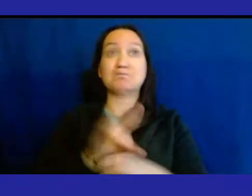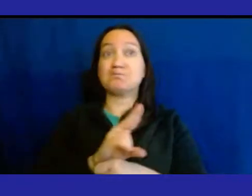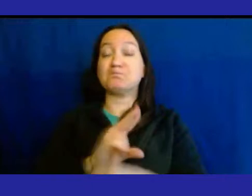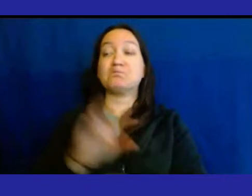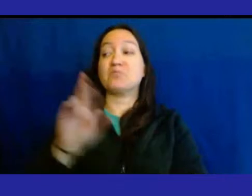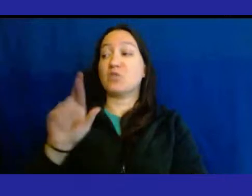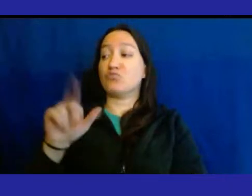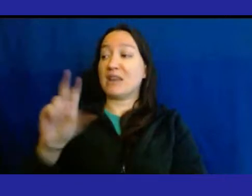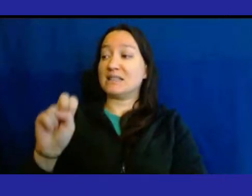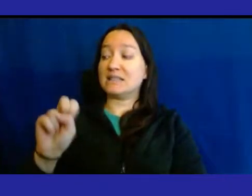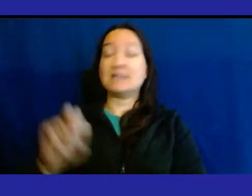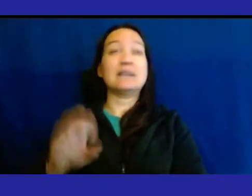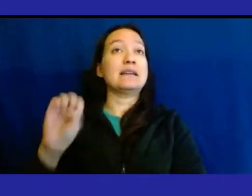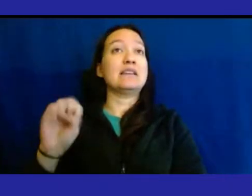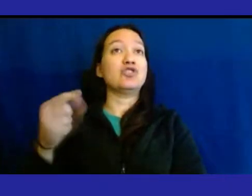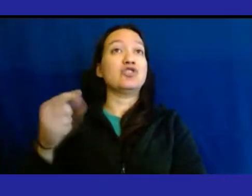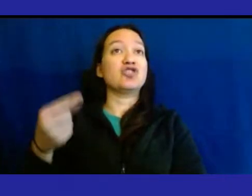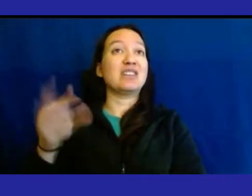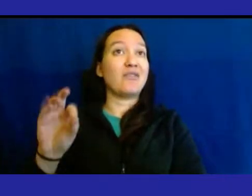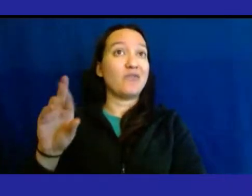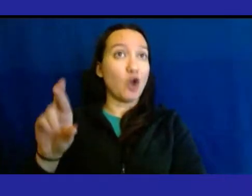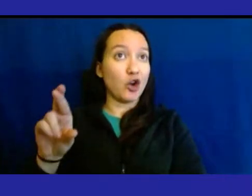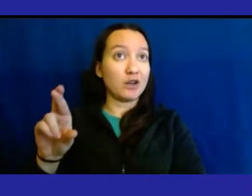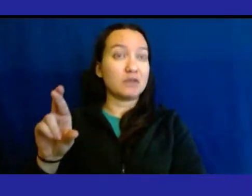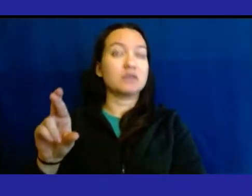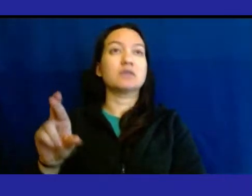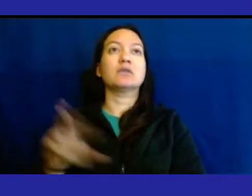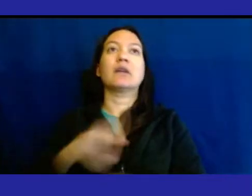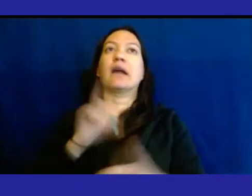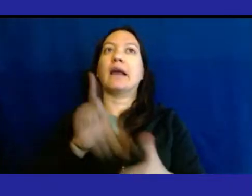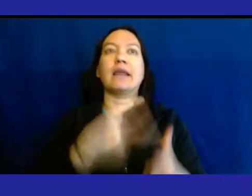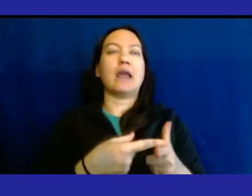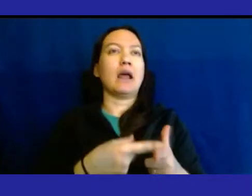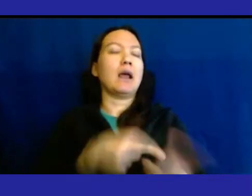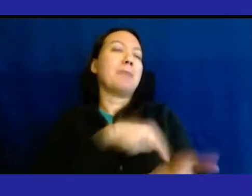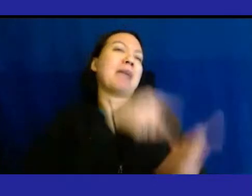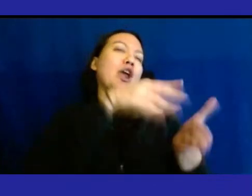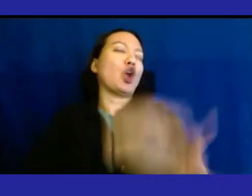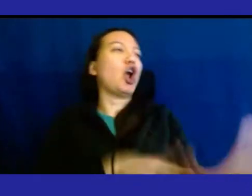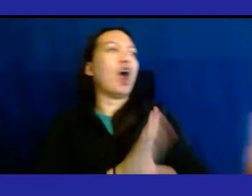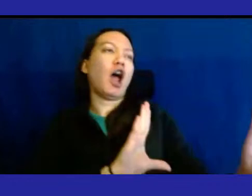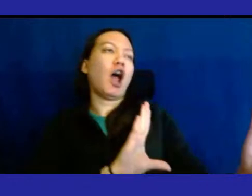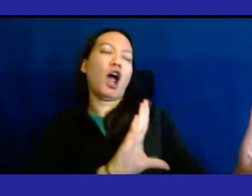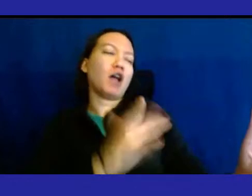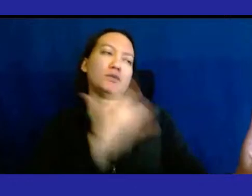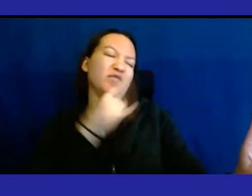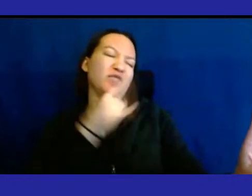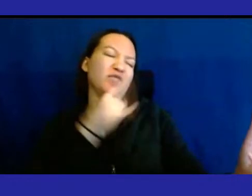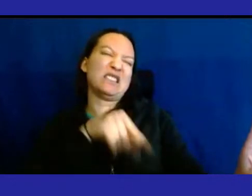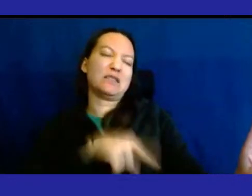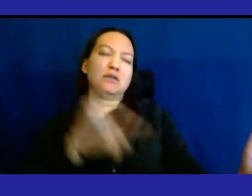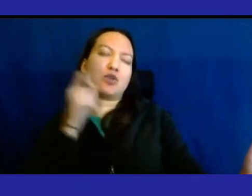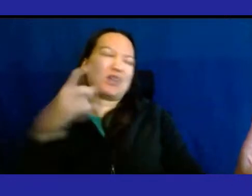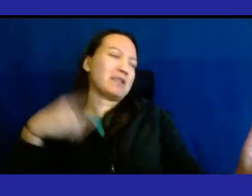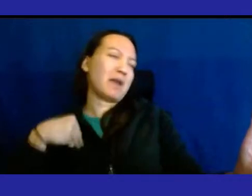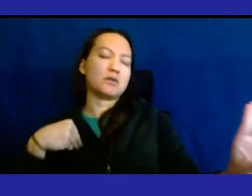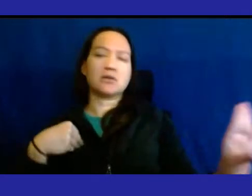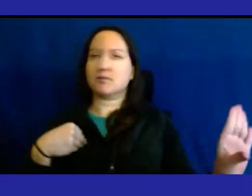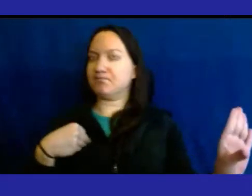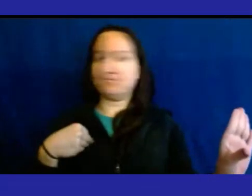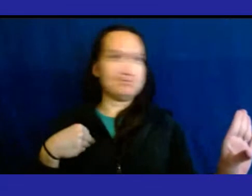race-free EGFR and then a payer, for example, has come back and said, oh, we use a different algorithm, we don't accept this.